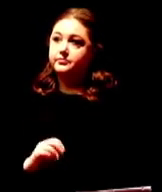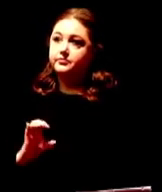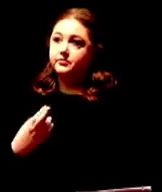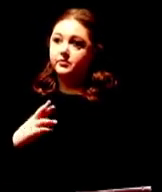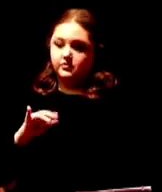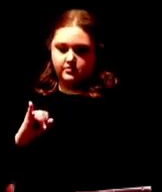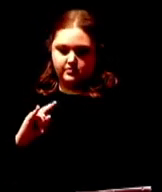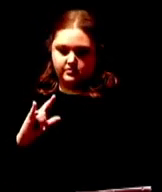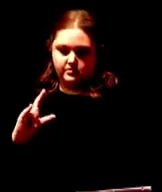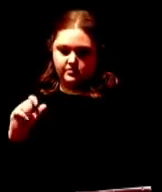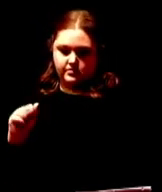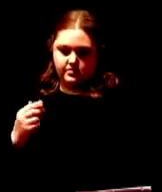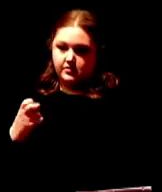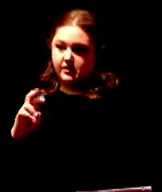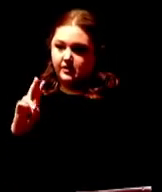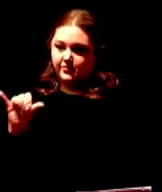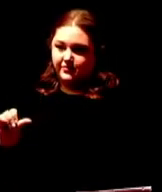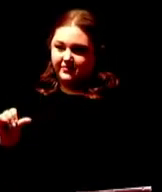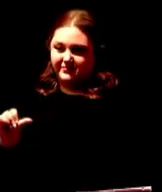Christina Henry.